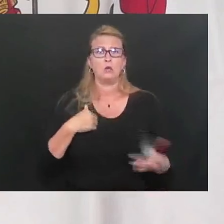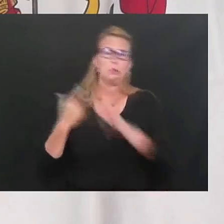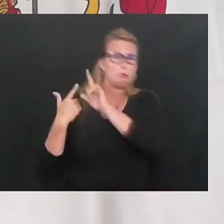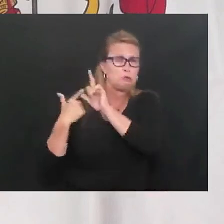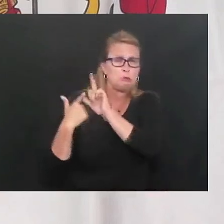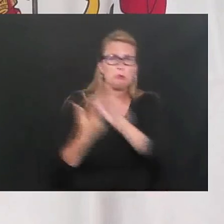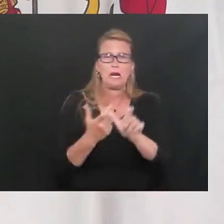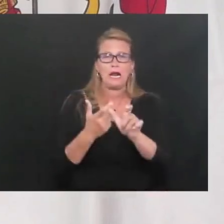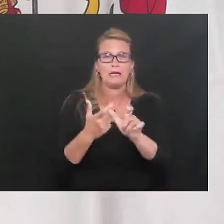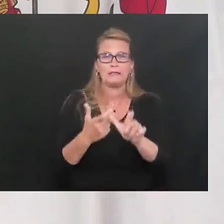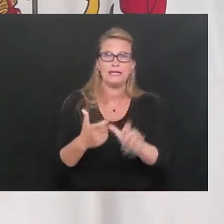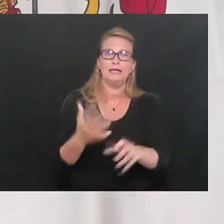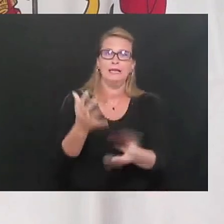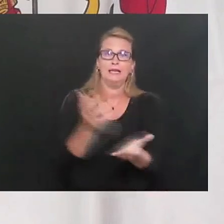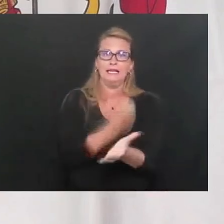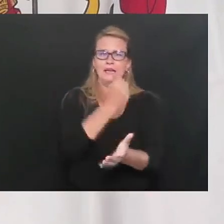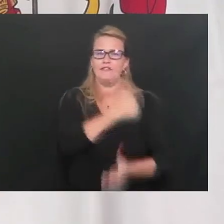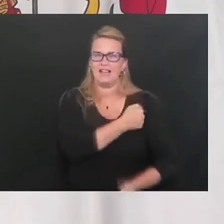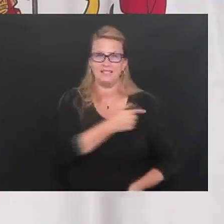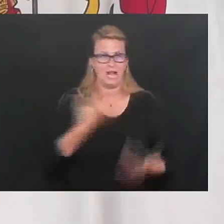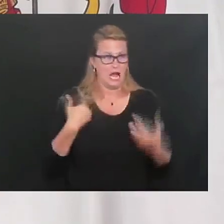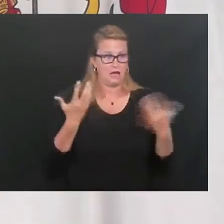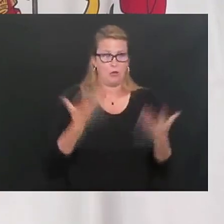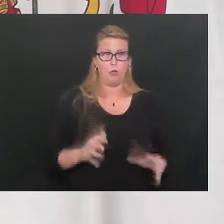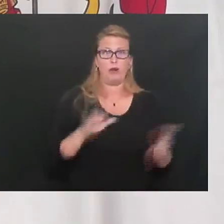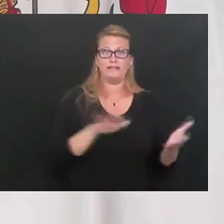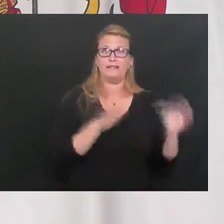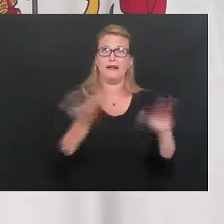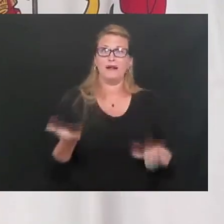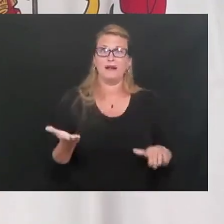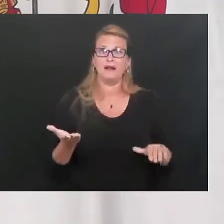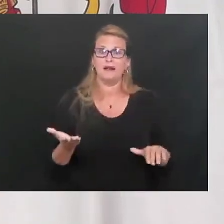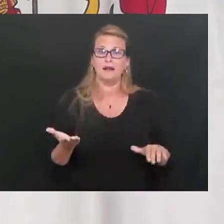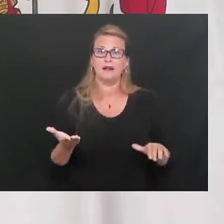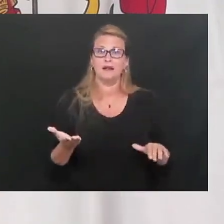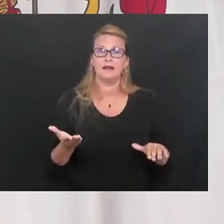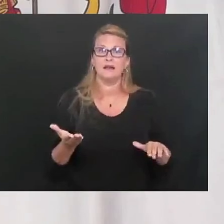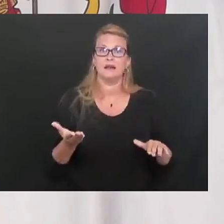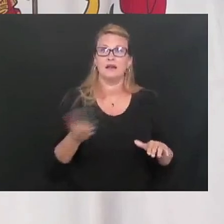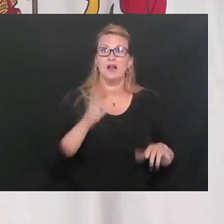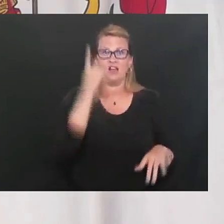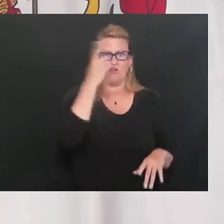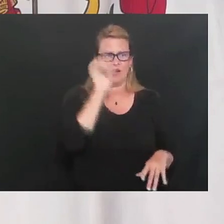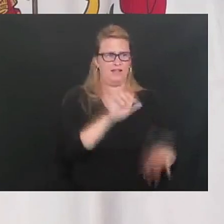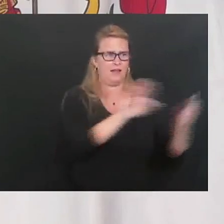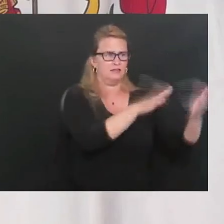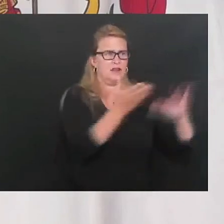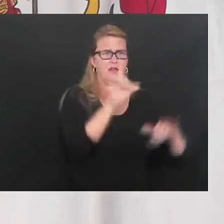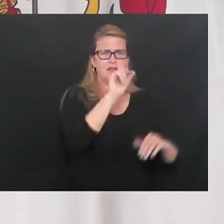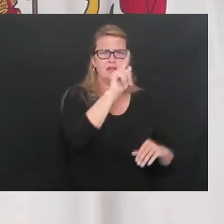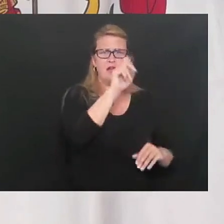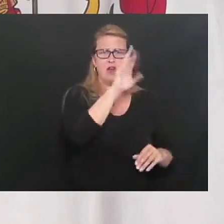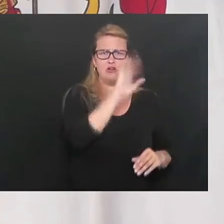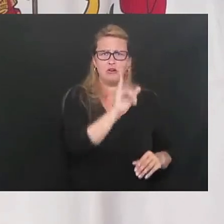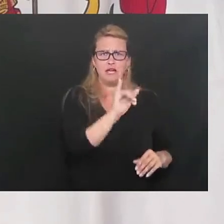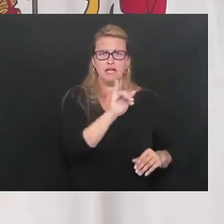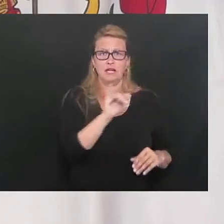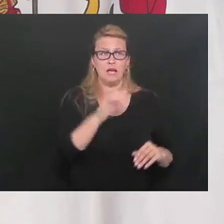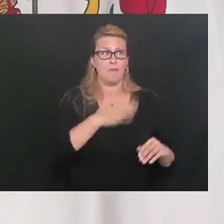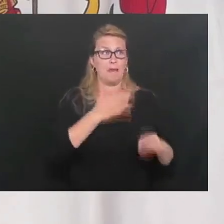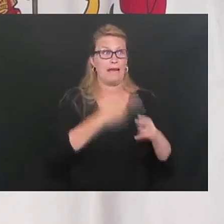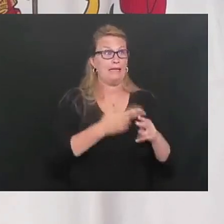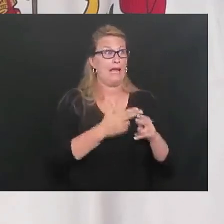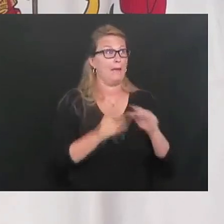somebody because I don't want to take the chance when the wheel spins that it could come up Jim